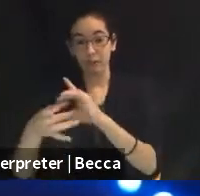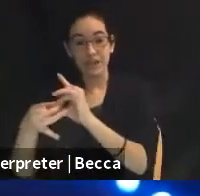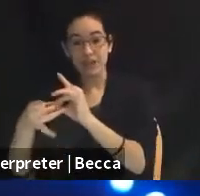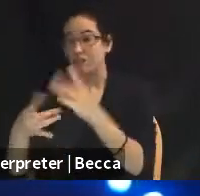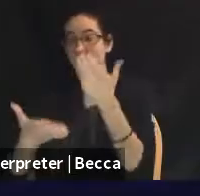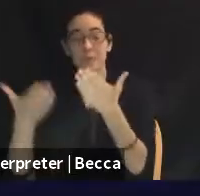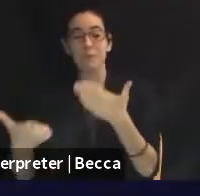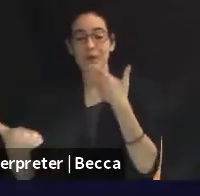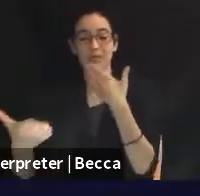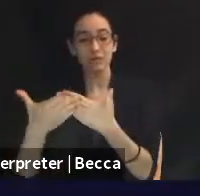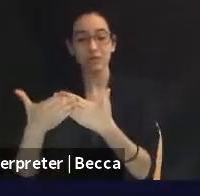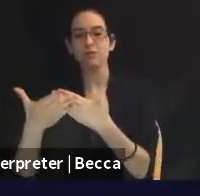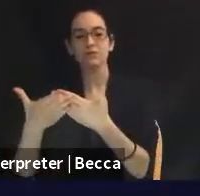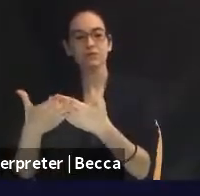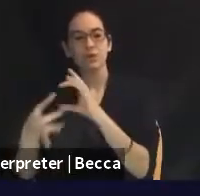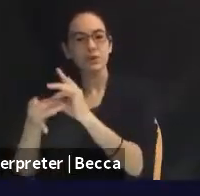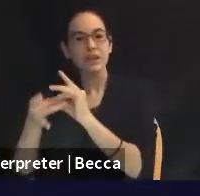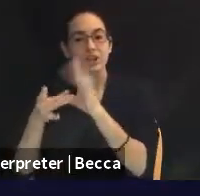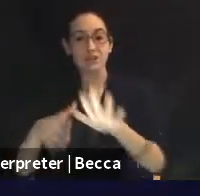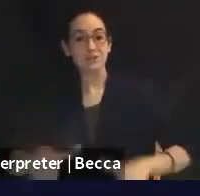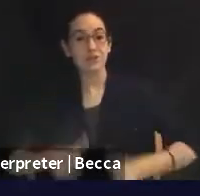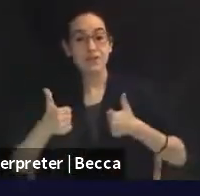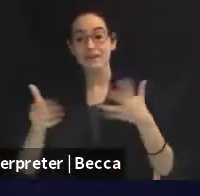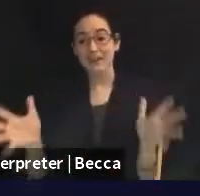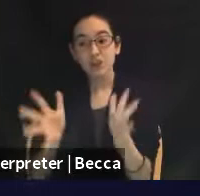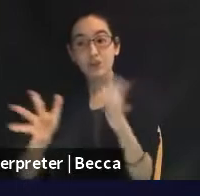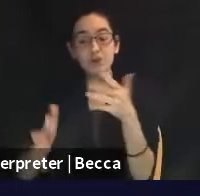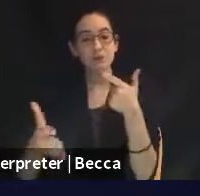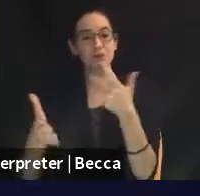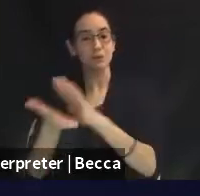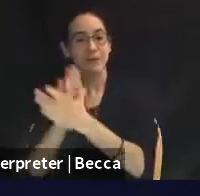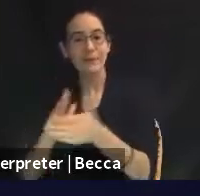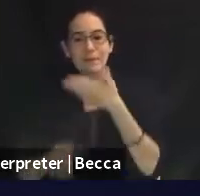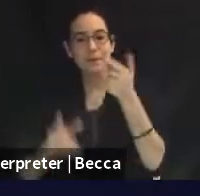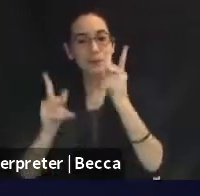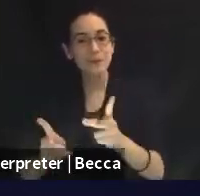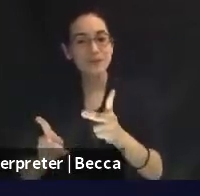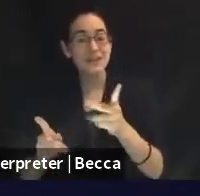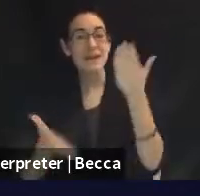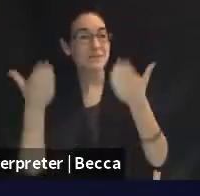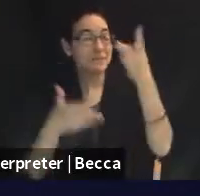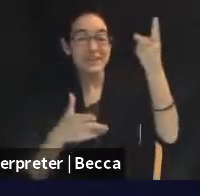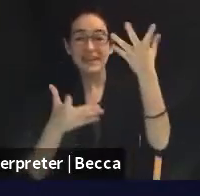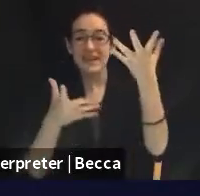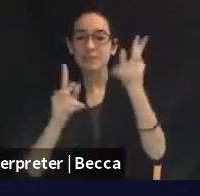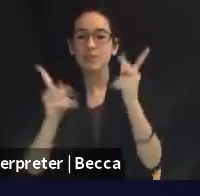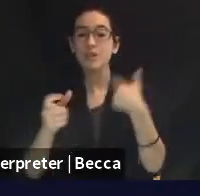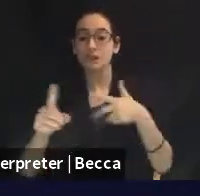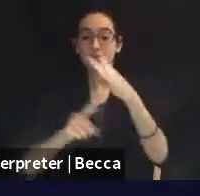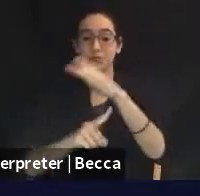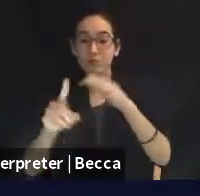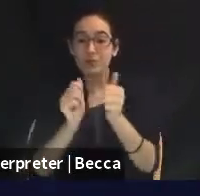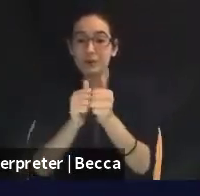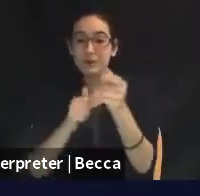in your life that really encourage you and push you to be better. Maybe there's some people that God wants to surround you with. That's why for the last year or 15